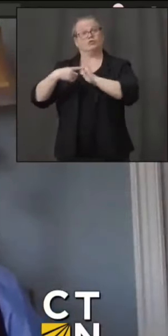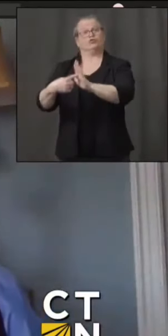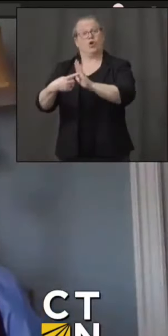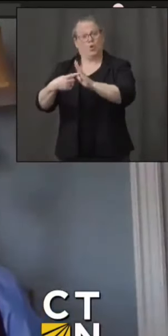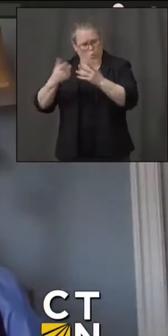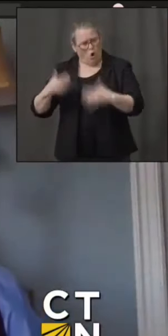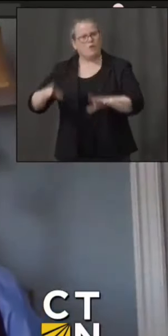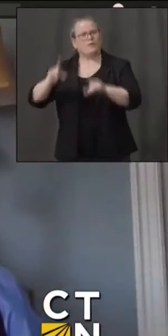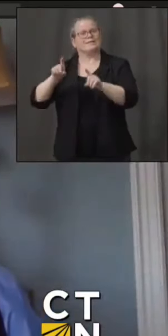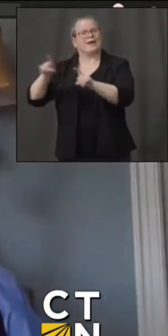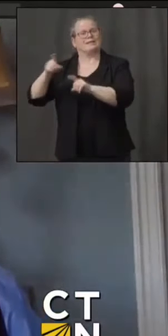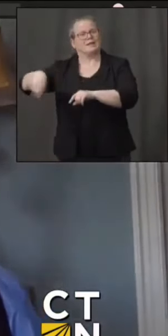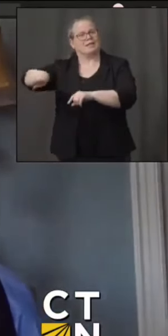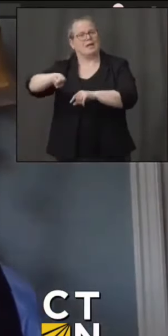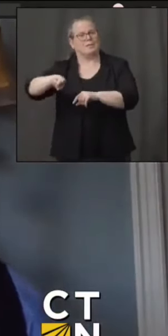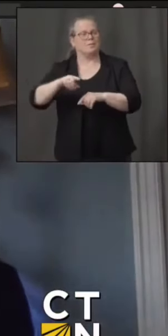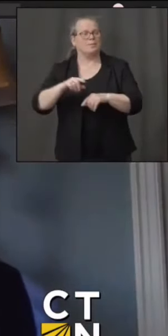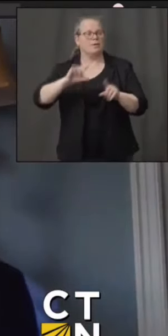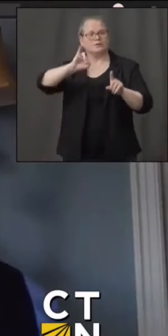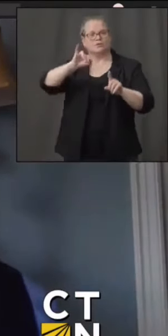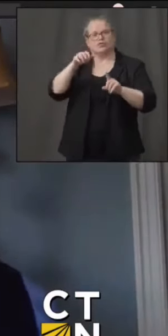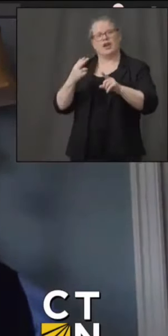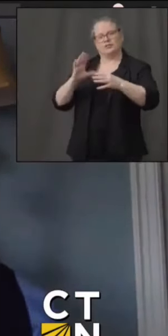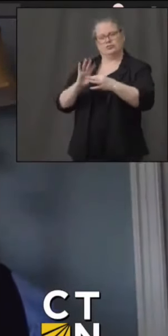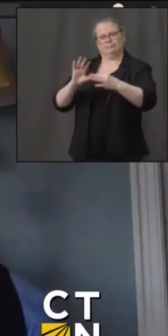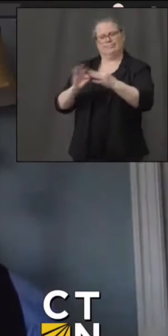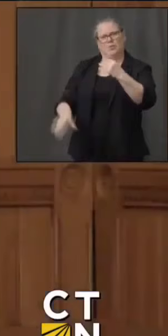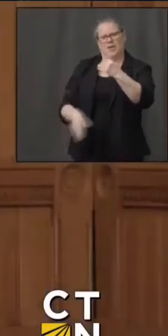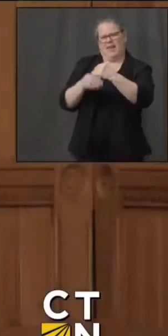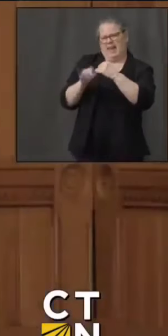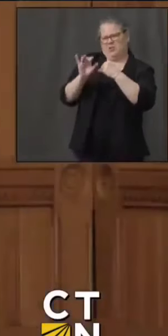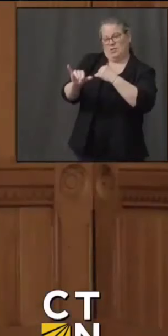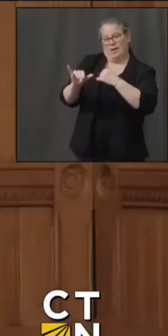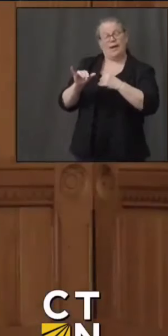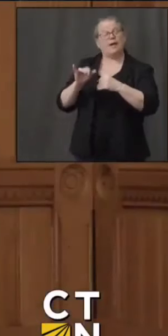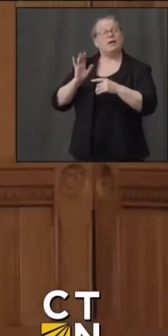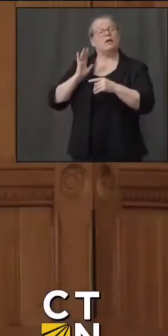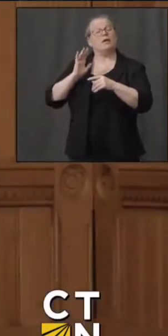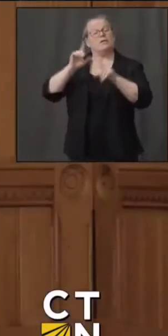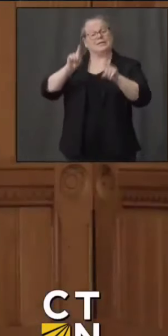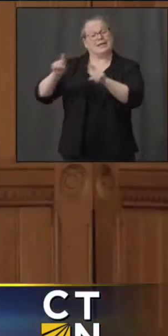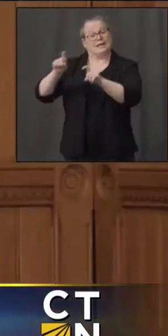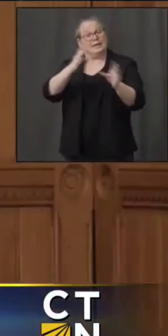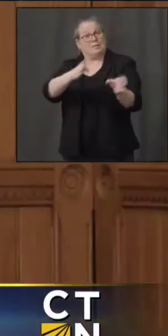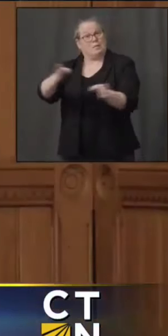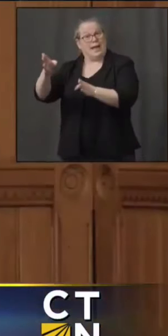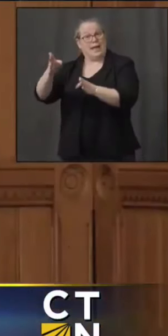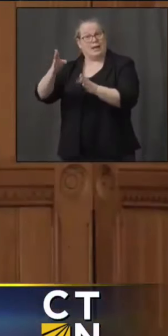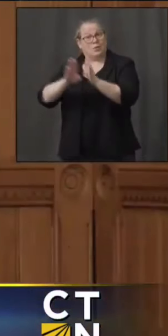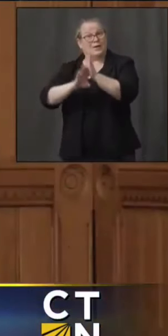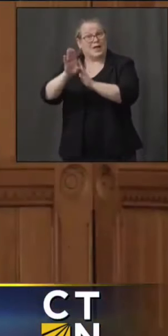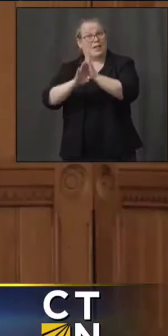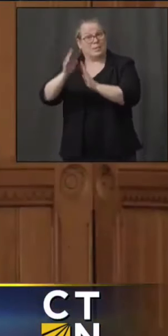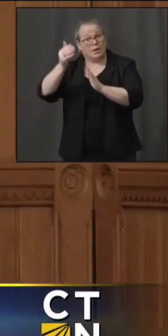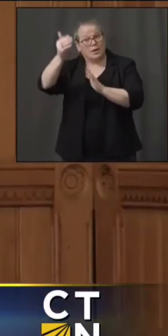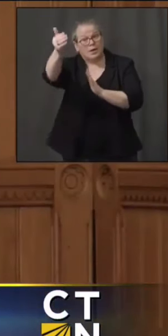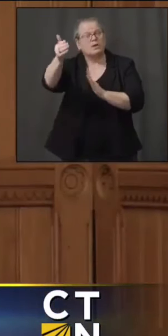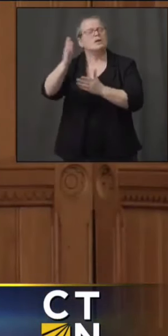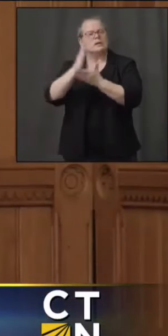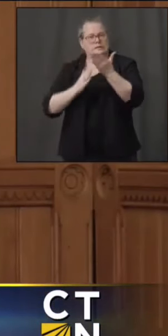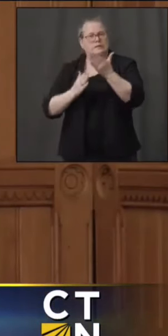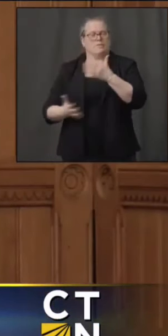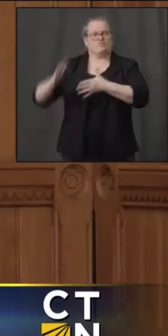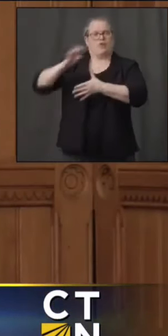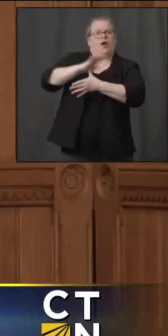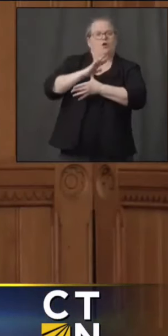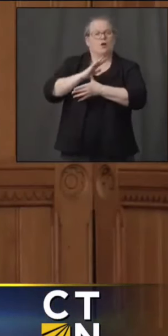to clarify and build on that, as part of the testing strategy that we're developing, we will have some prioritization, in particular for frontline